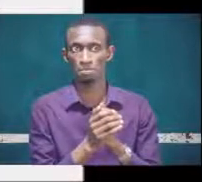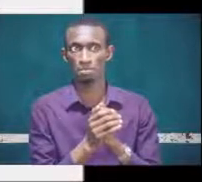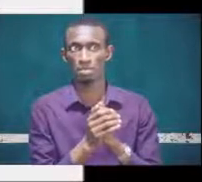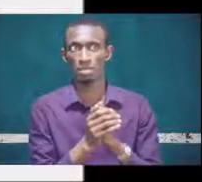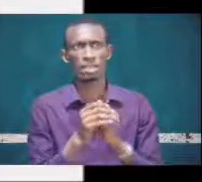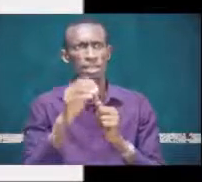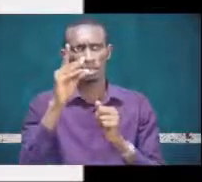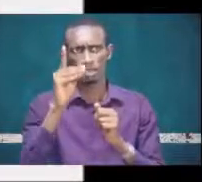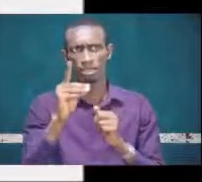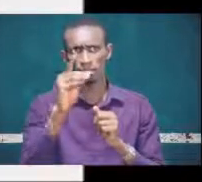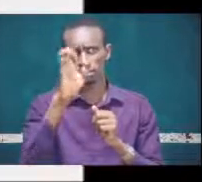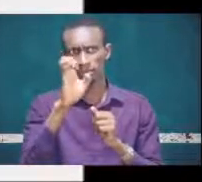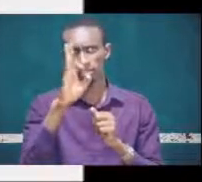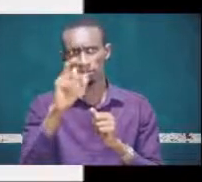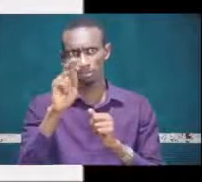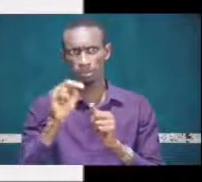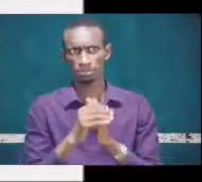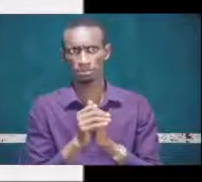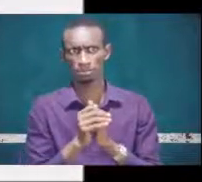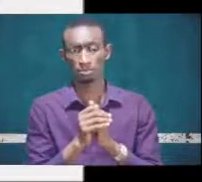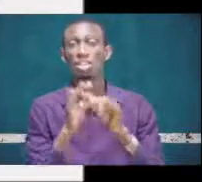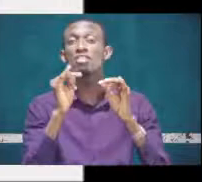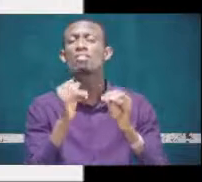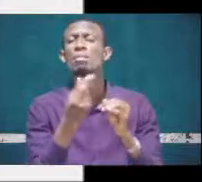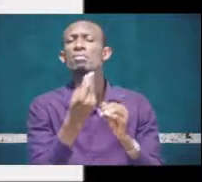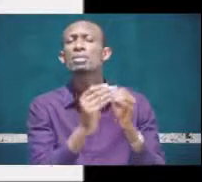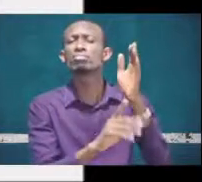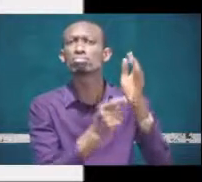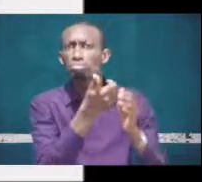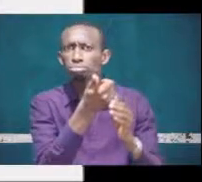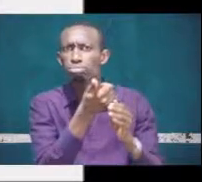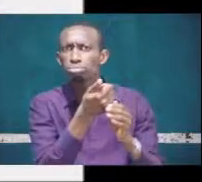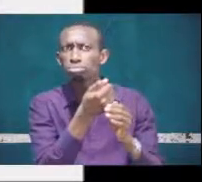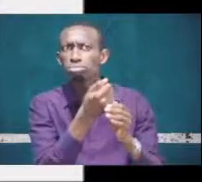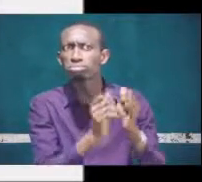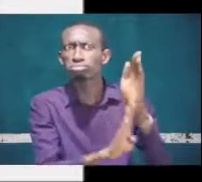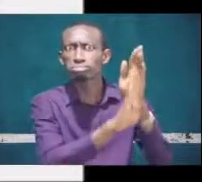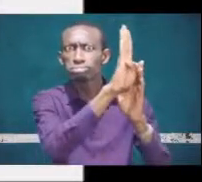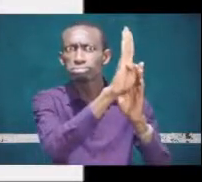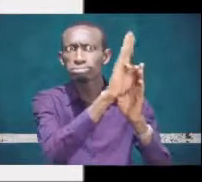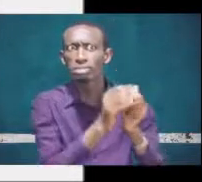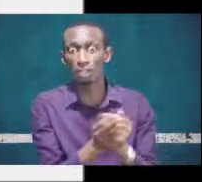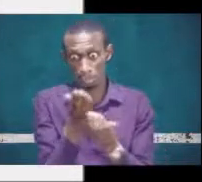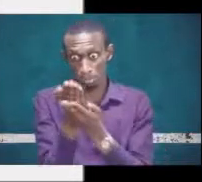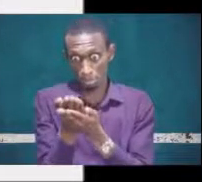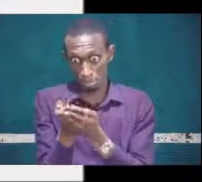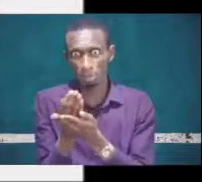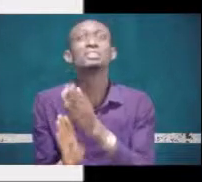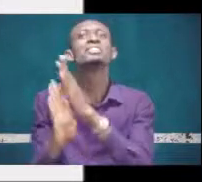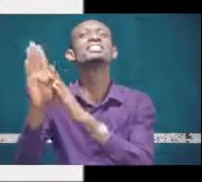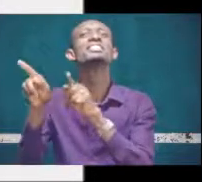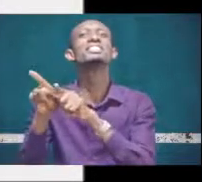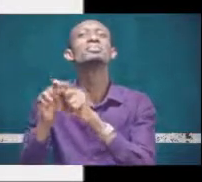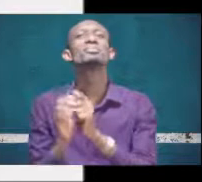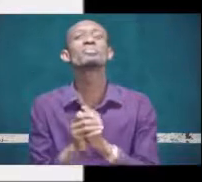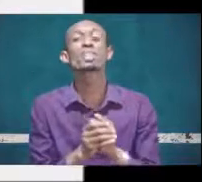good behaves abnormally. When the price increases, quantity demanded increases. When price